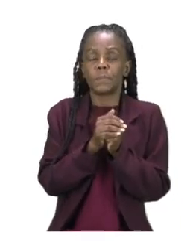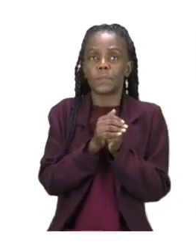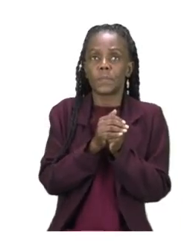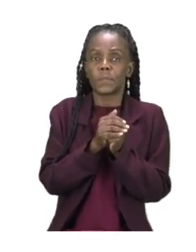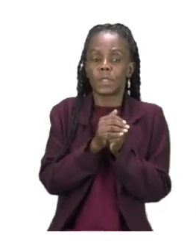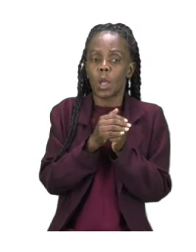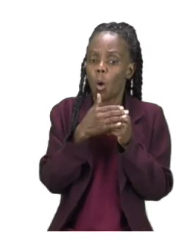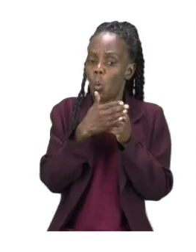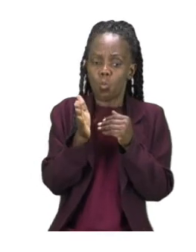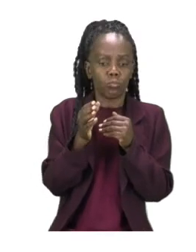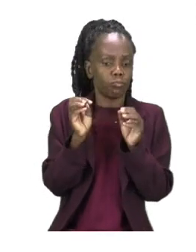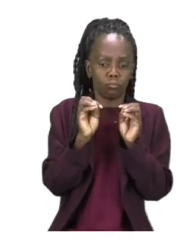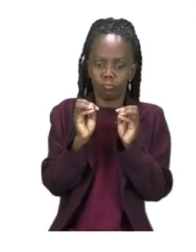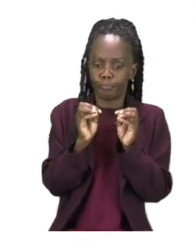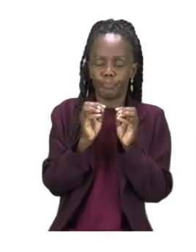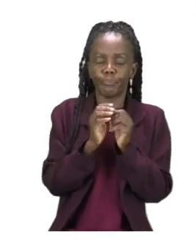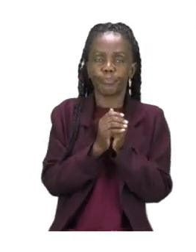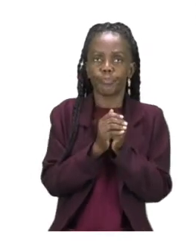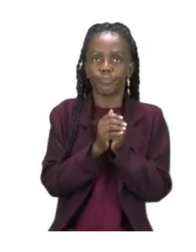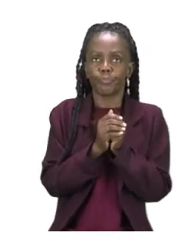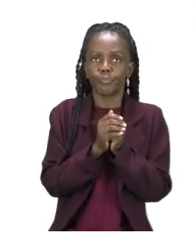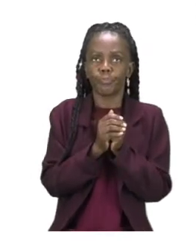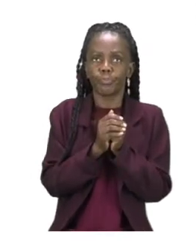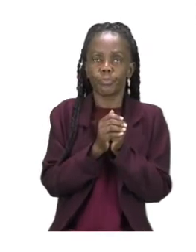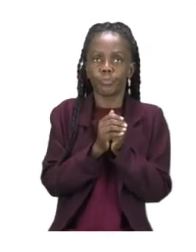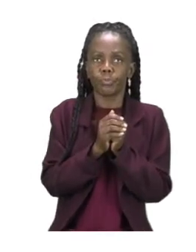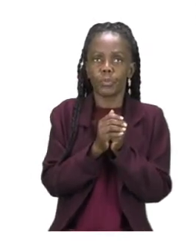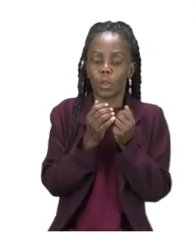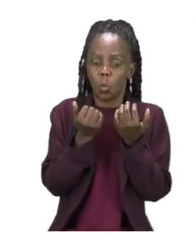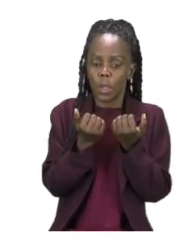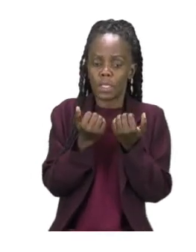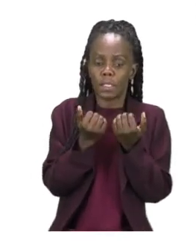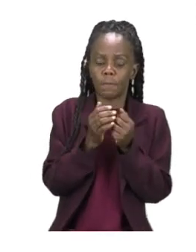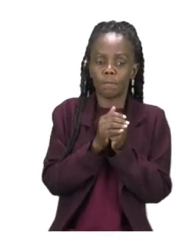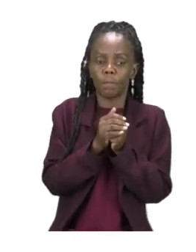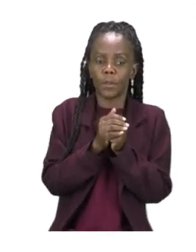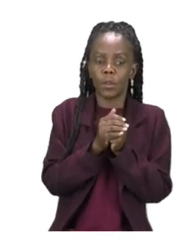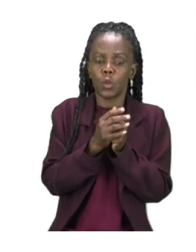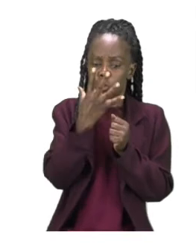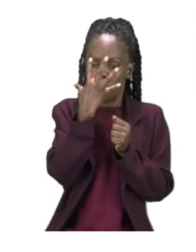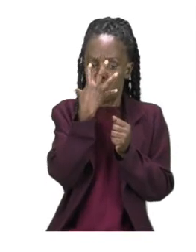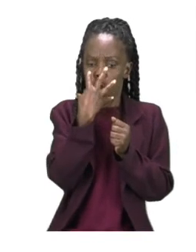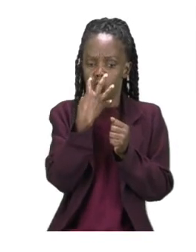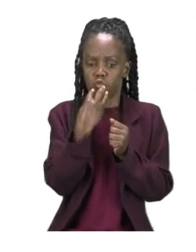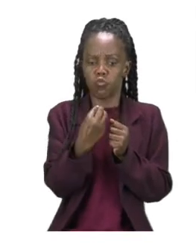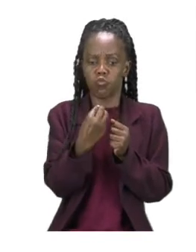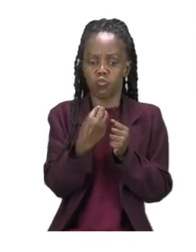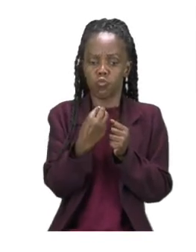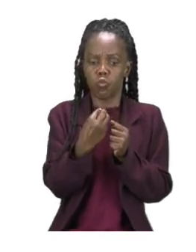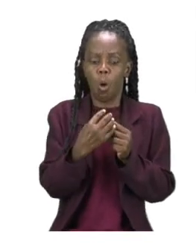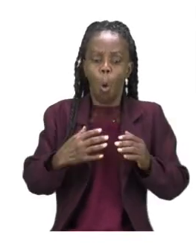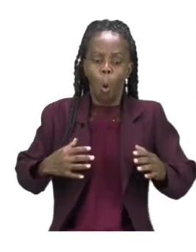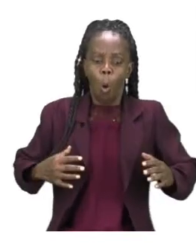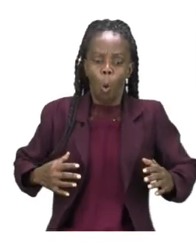open the door for the big bad wolf. And so the wolf, with all his might,